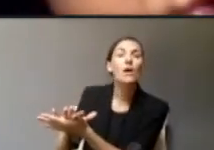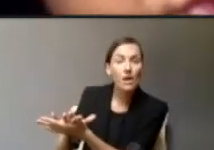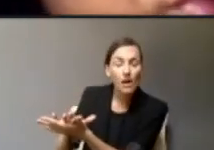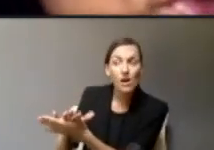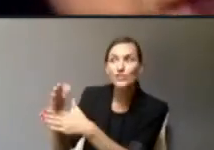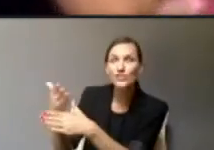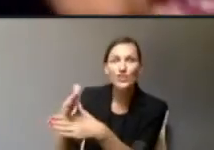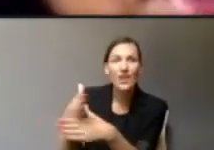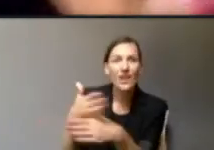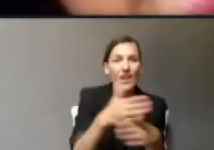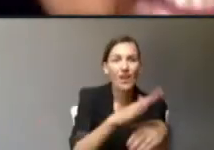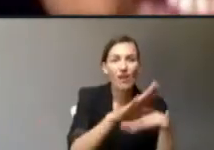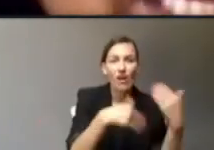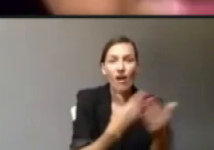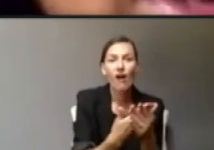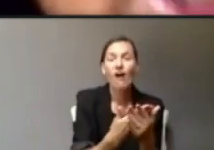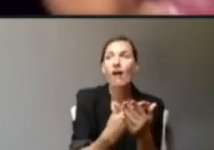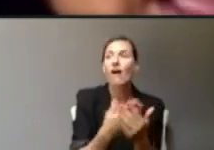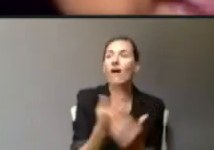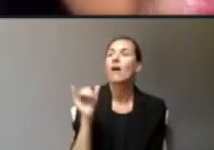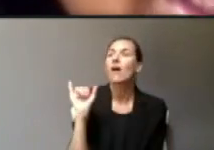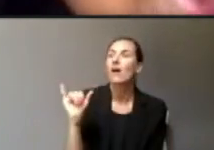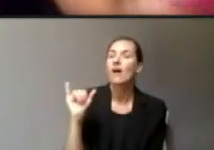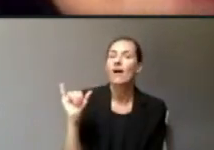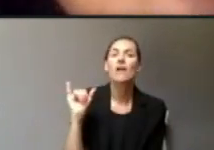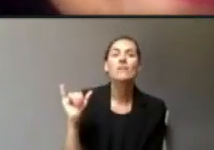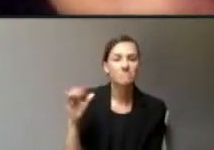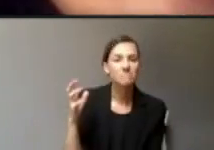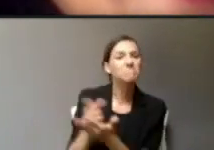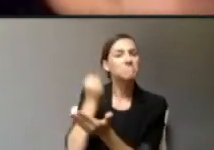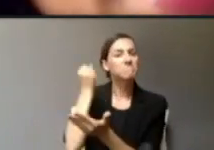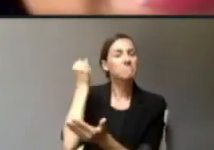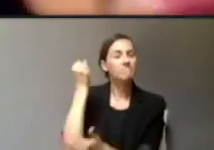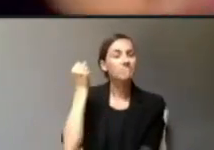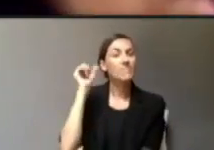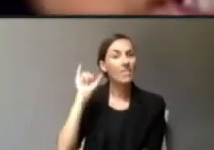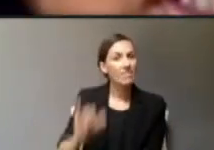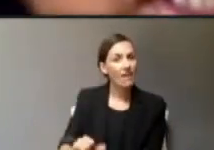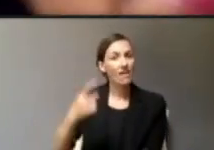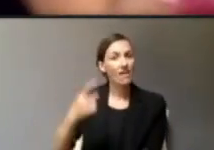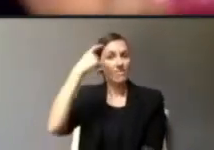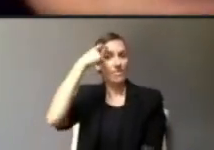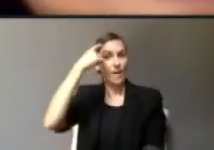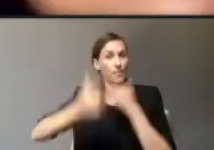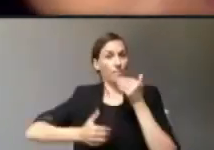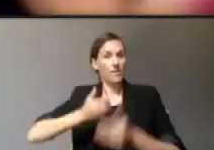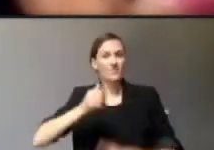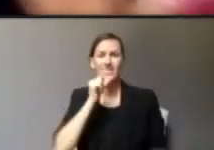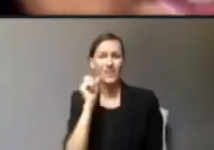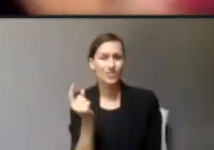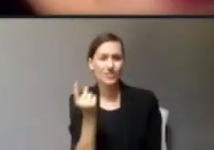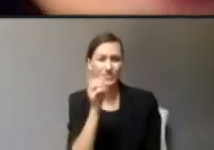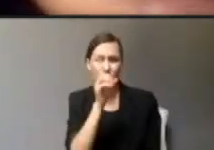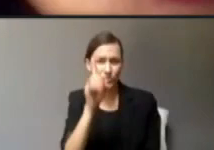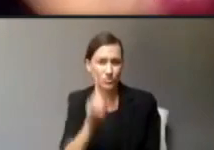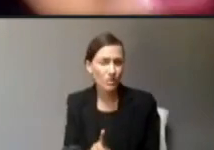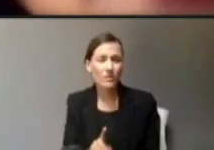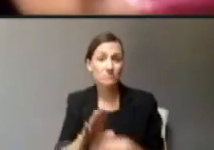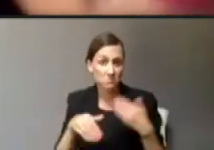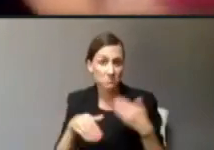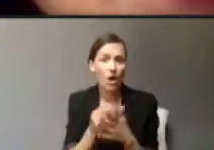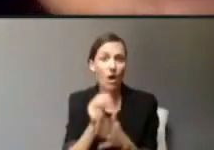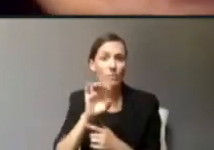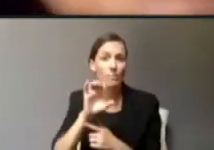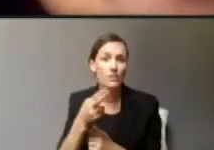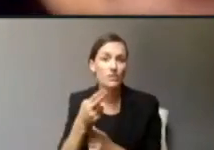with all schools so that everybody can take advantage of that collective think. And that's not just in the city of Detroit, that's throughout the state. So our